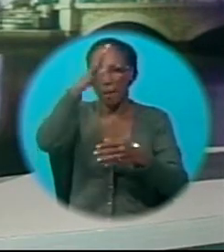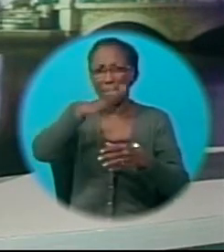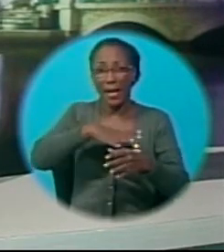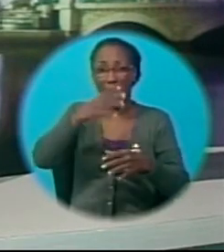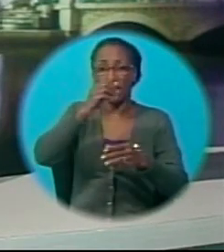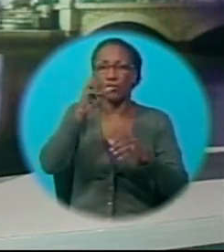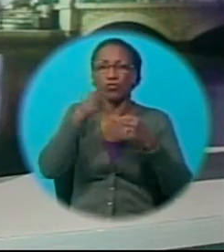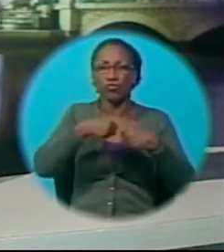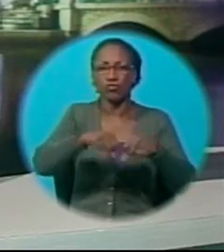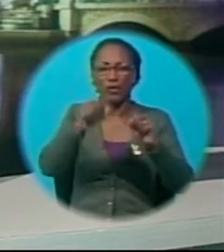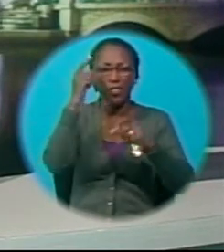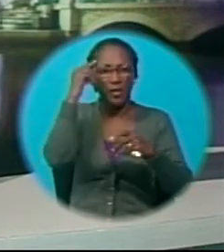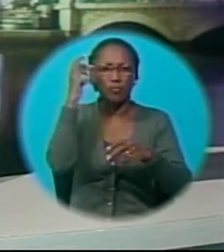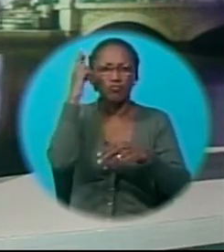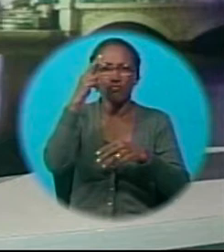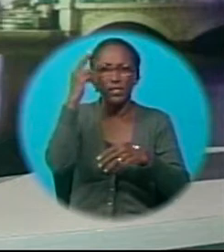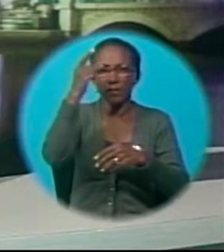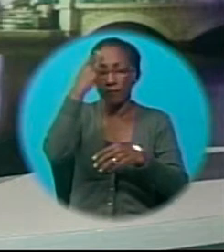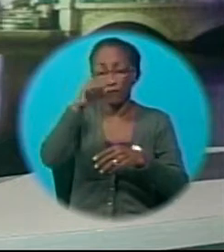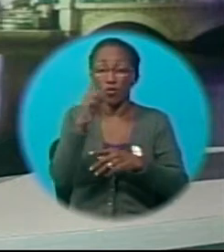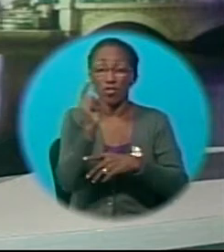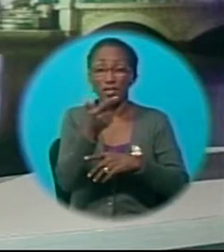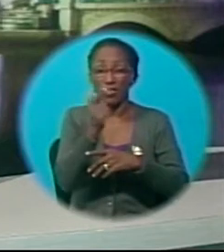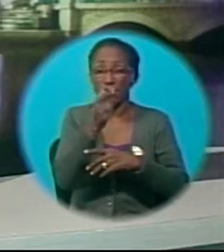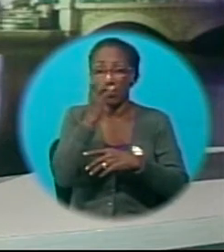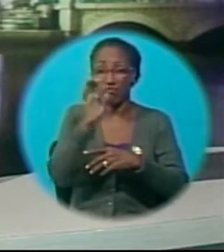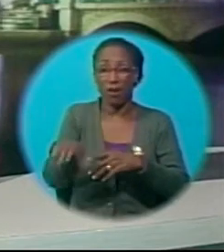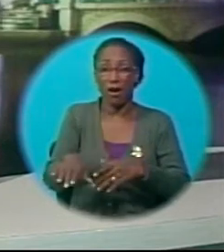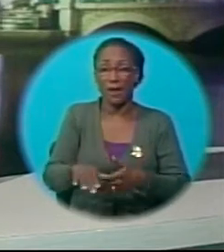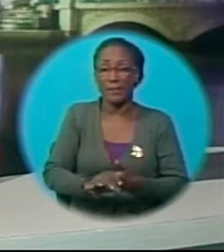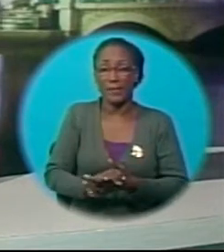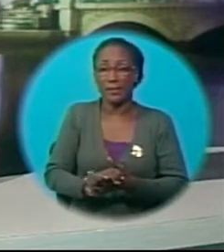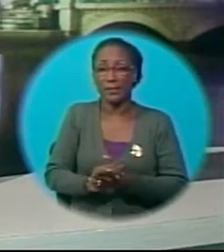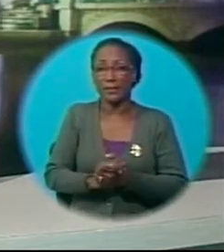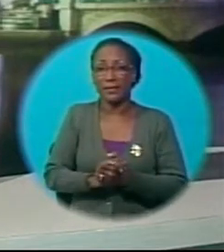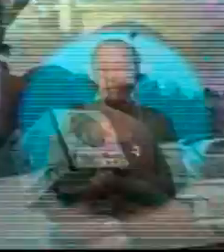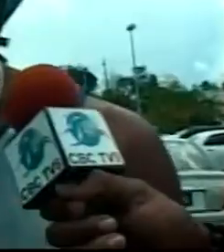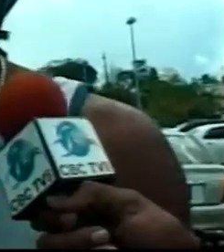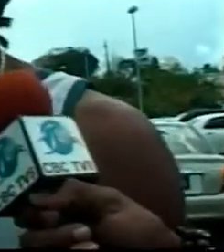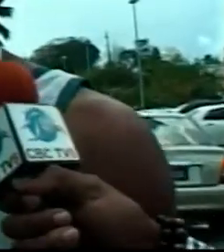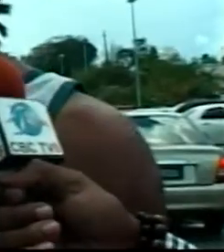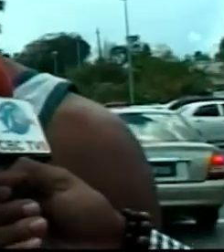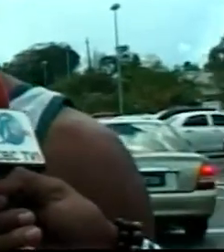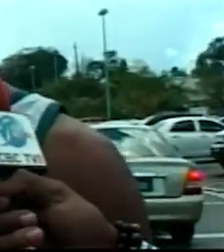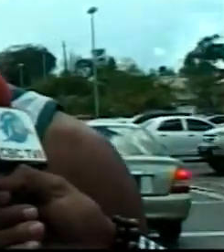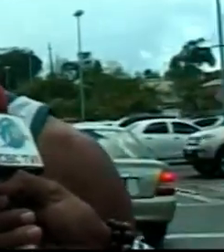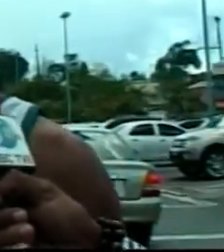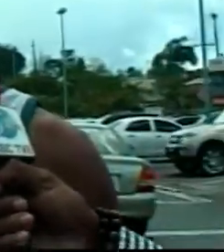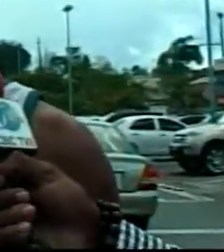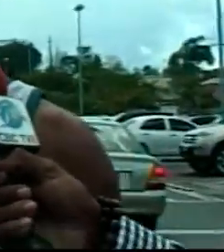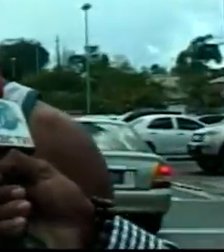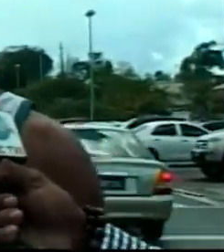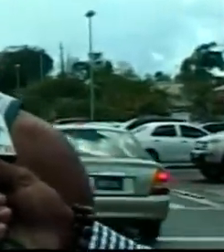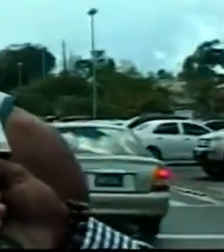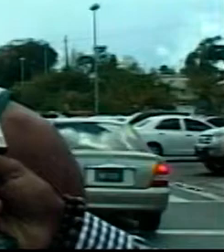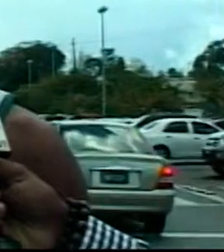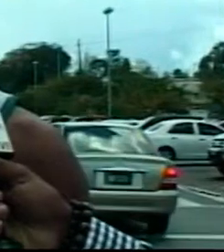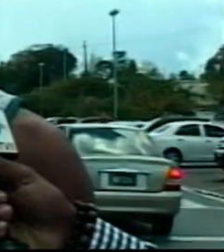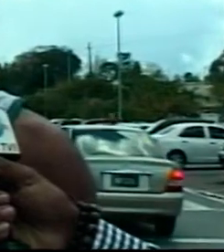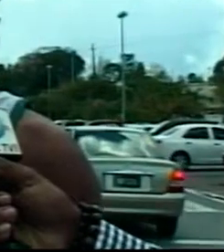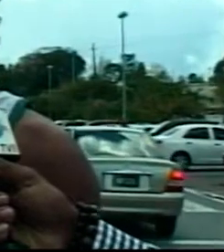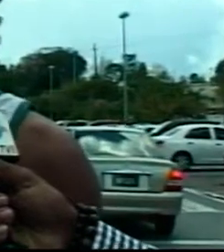the reason for the current spate of gun crimes. I guess just peer pressure, man. Young boys